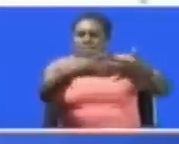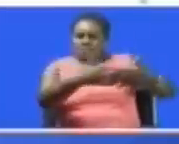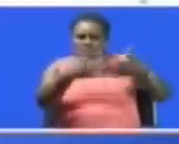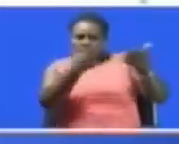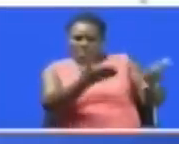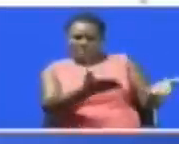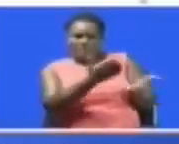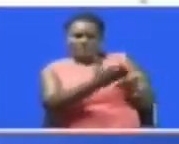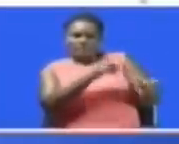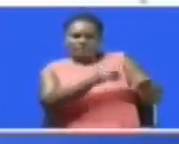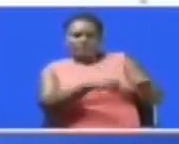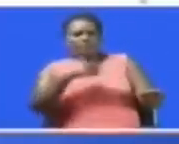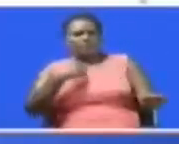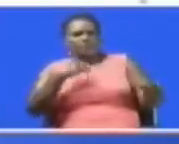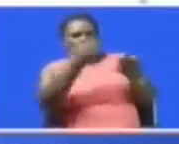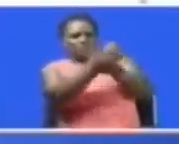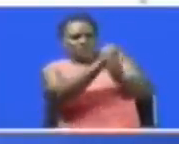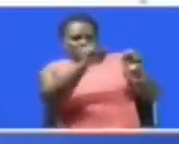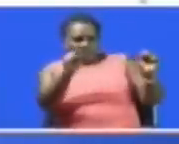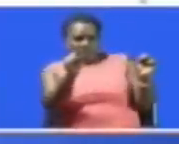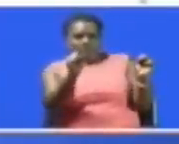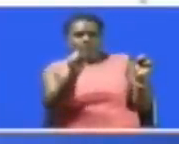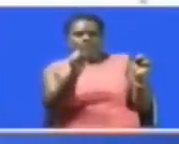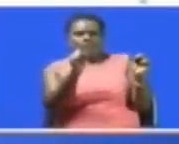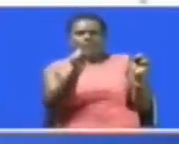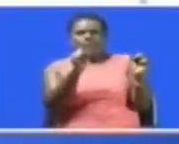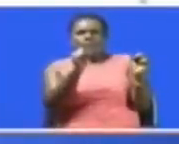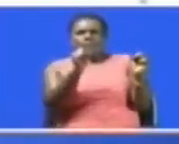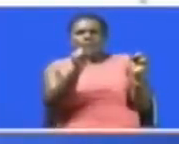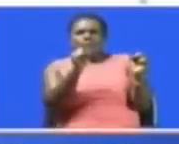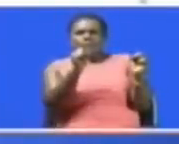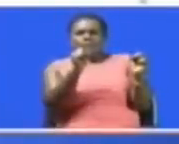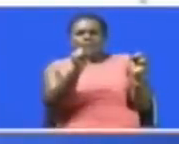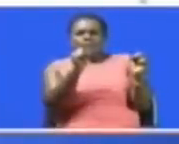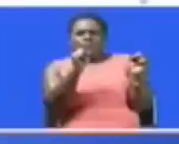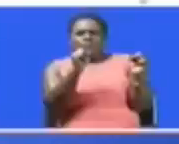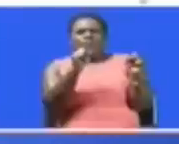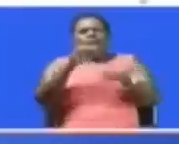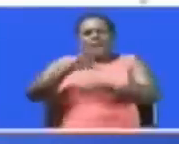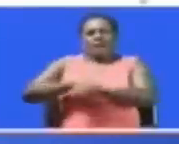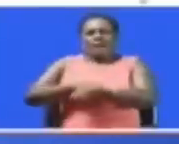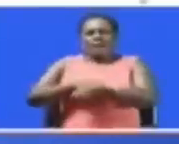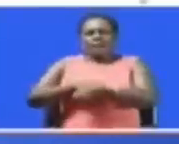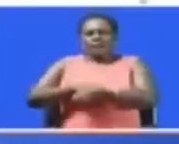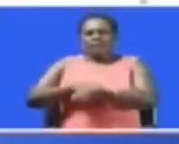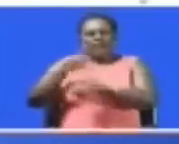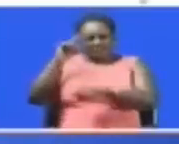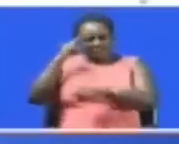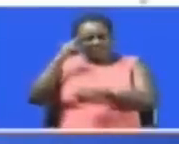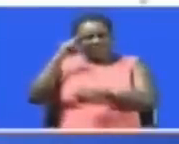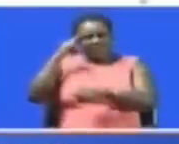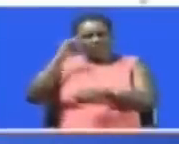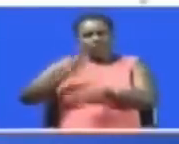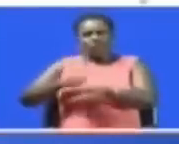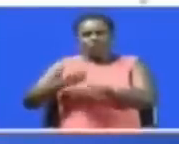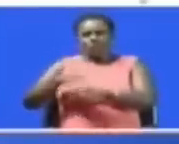America, sometimes you have presidents who find it, you know, appropriate